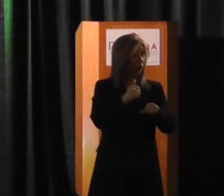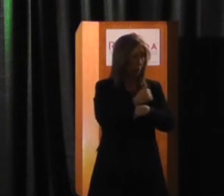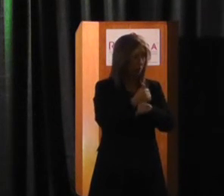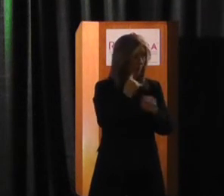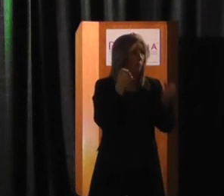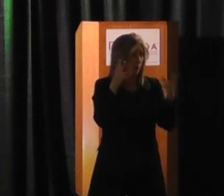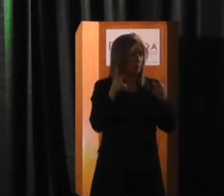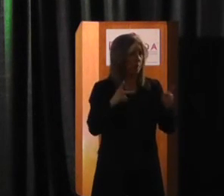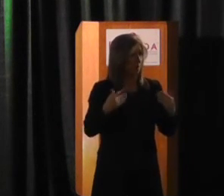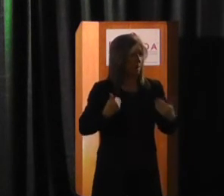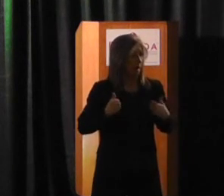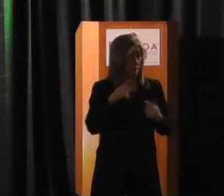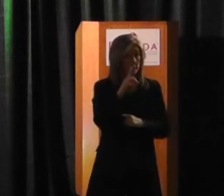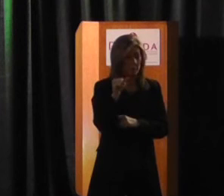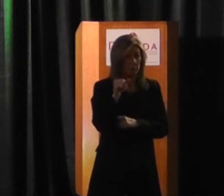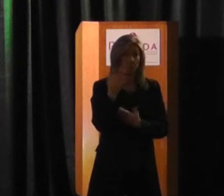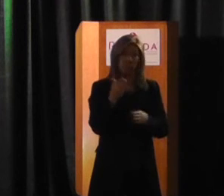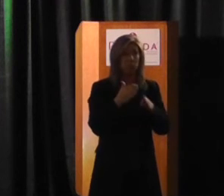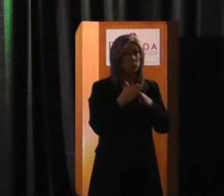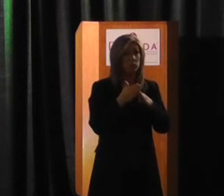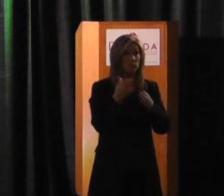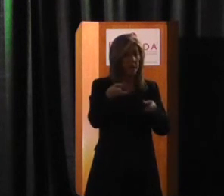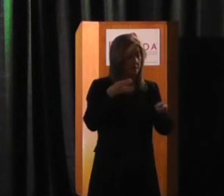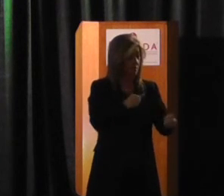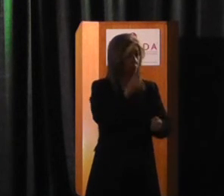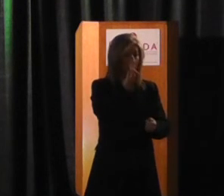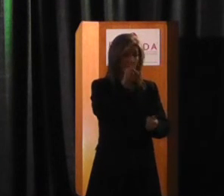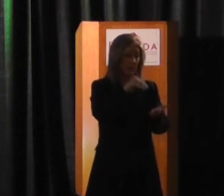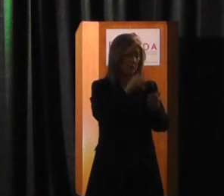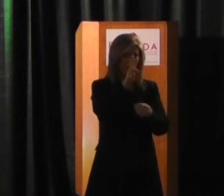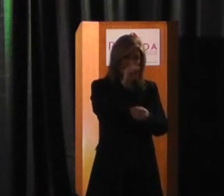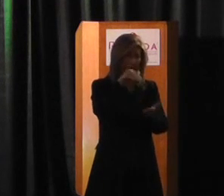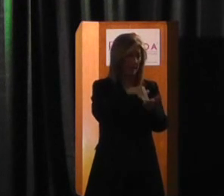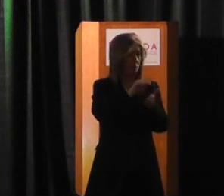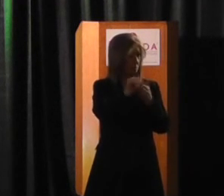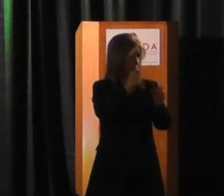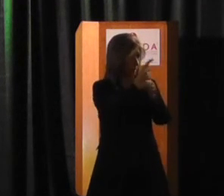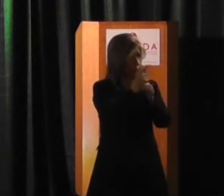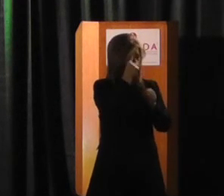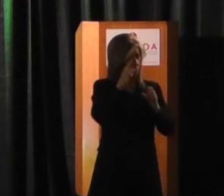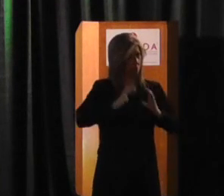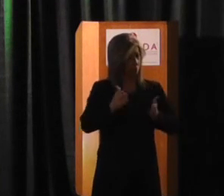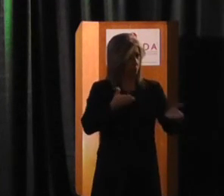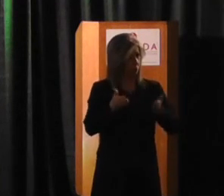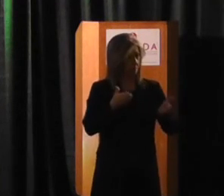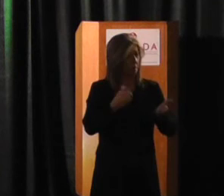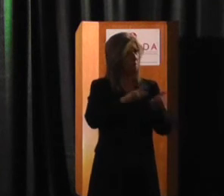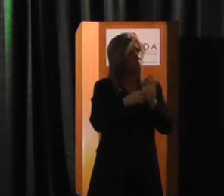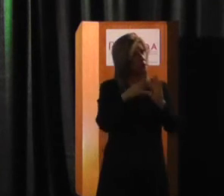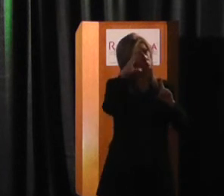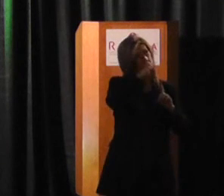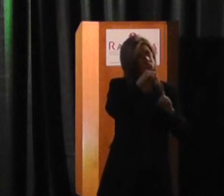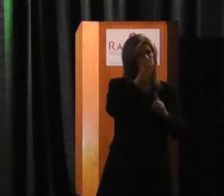over $71,000 on consumer goods and services each year. This means that an estimated $41 billion